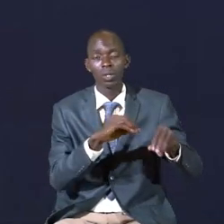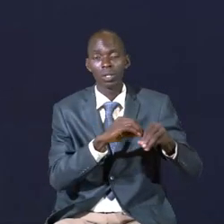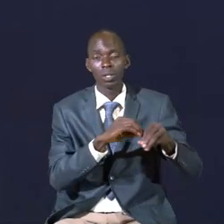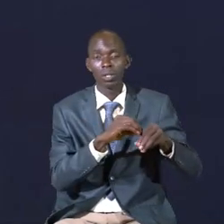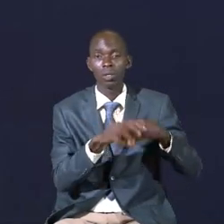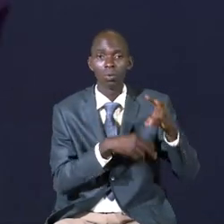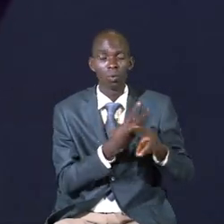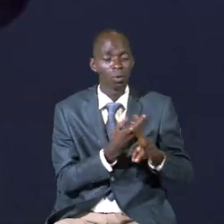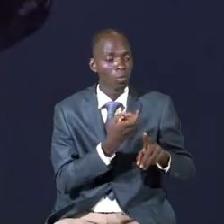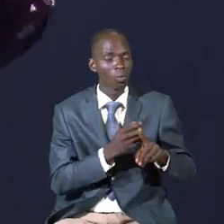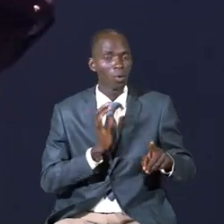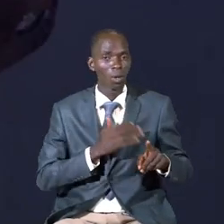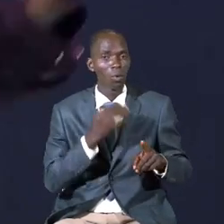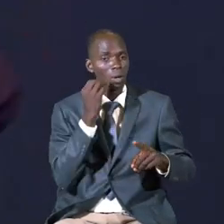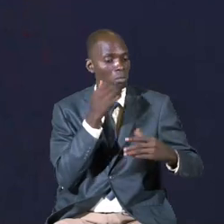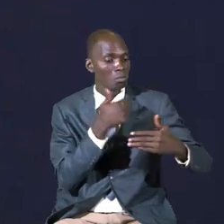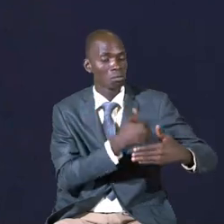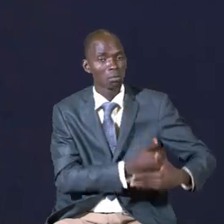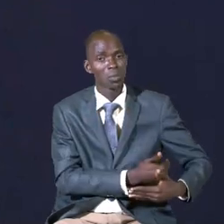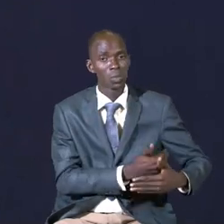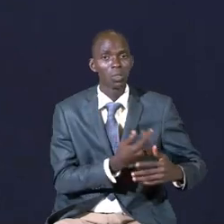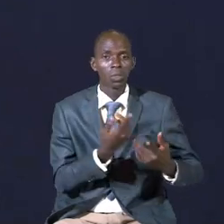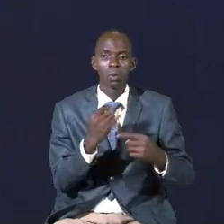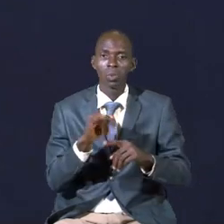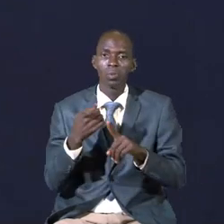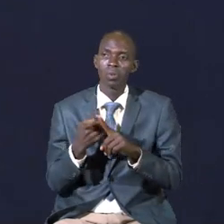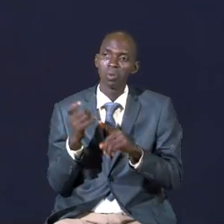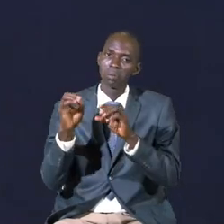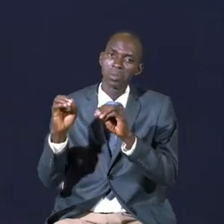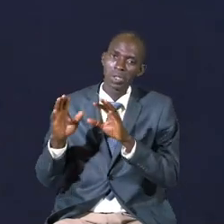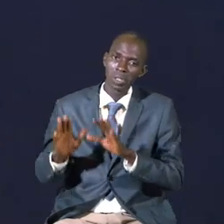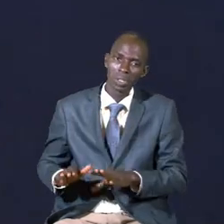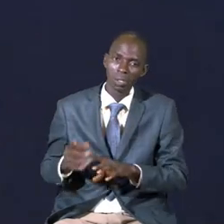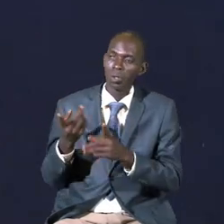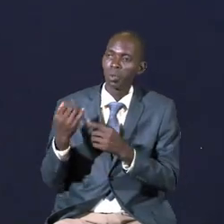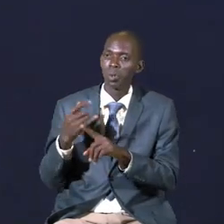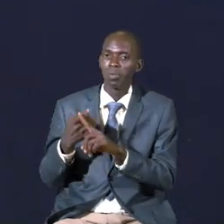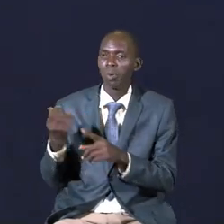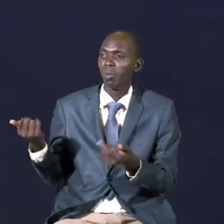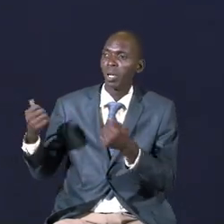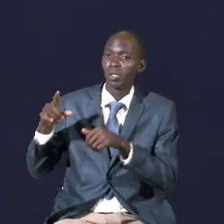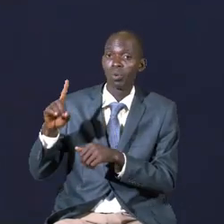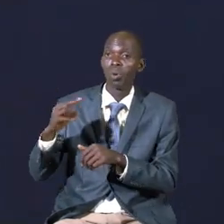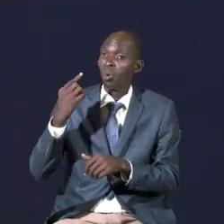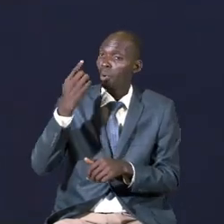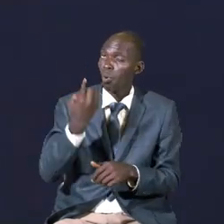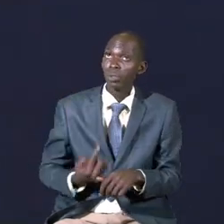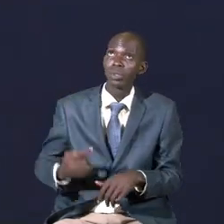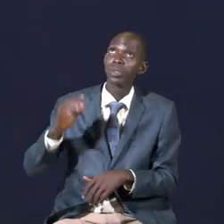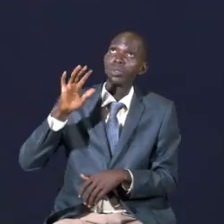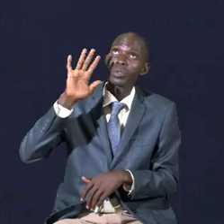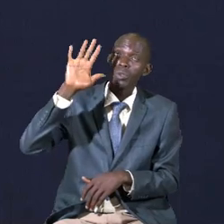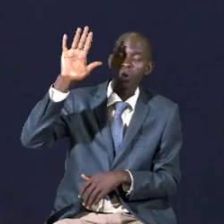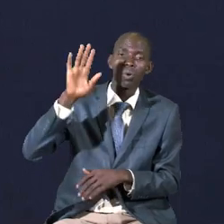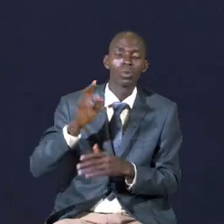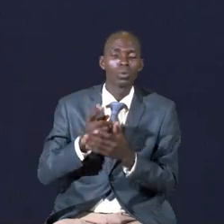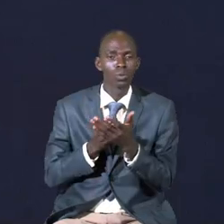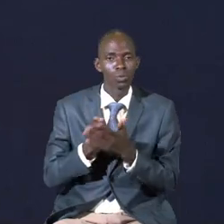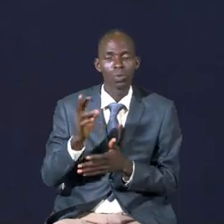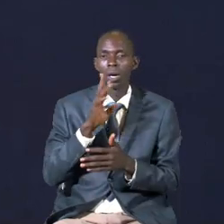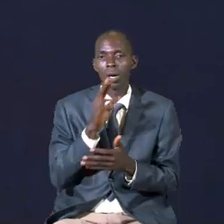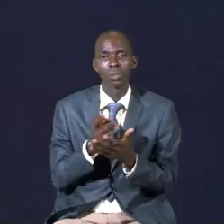neighbors coming from so-called teachers coming from anyone only their commandments are truth and it's